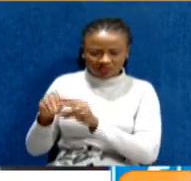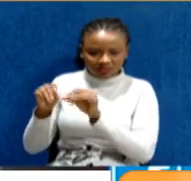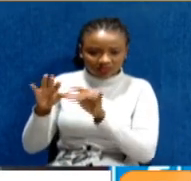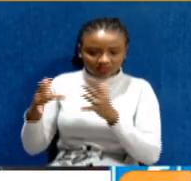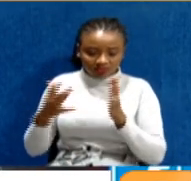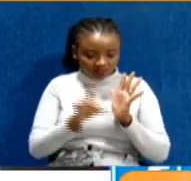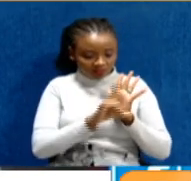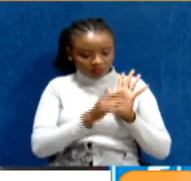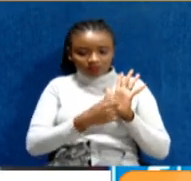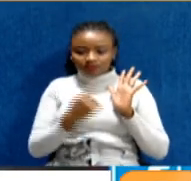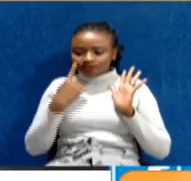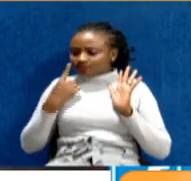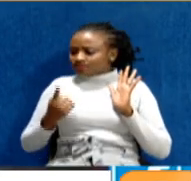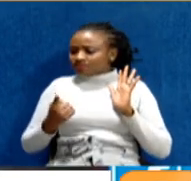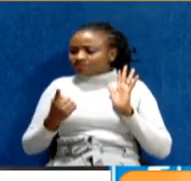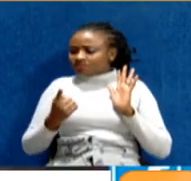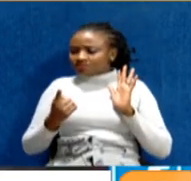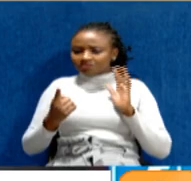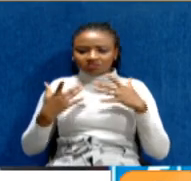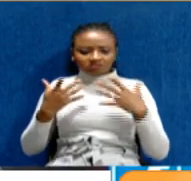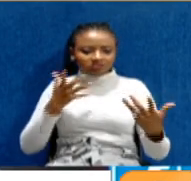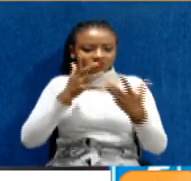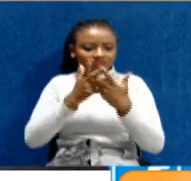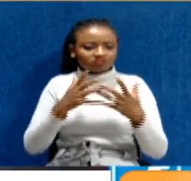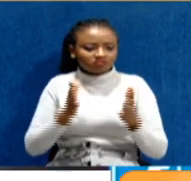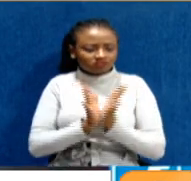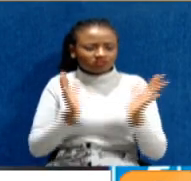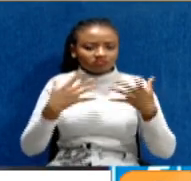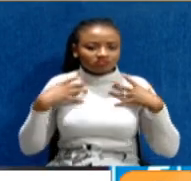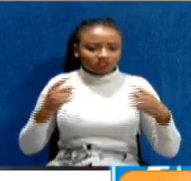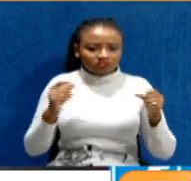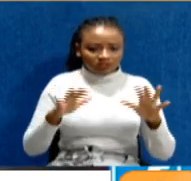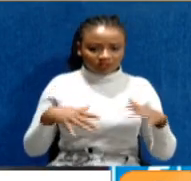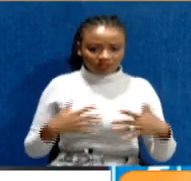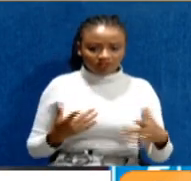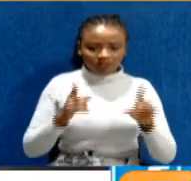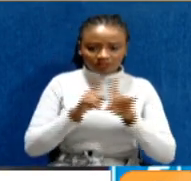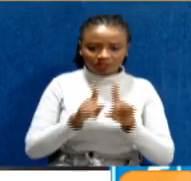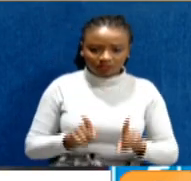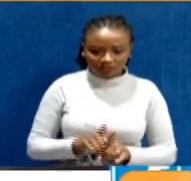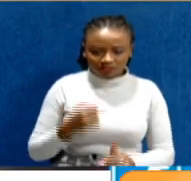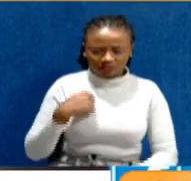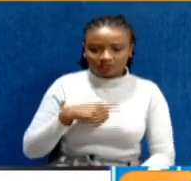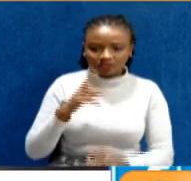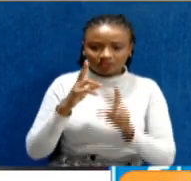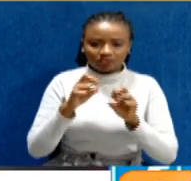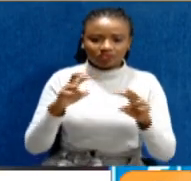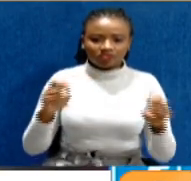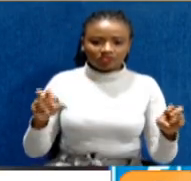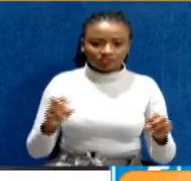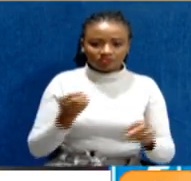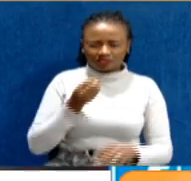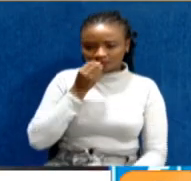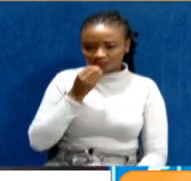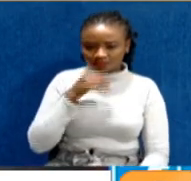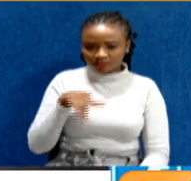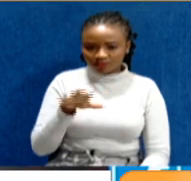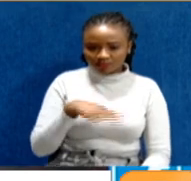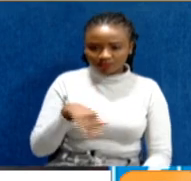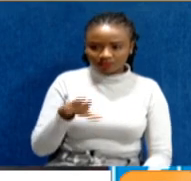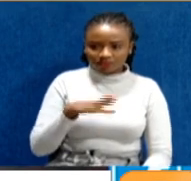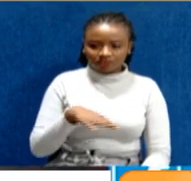look at this, the Public Health Act. That's why they do surveillance in different food premises. They certify, they